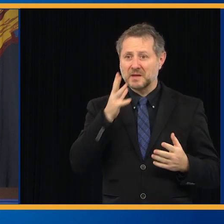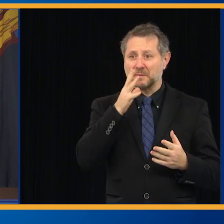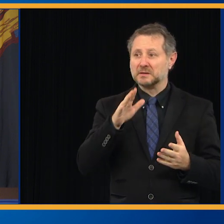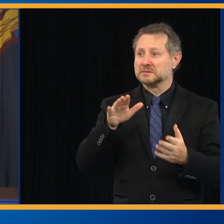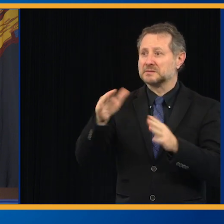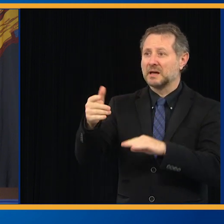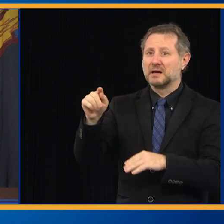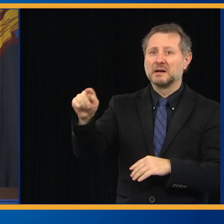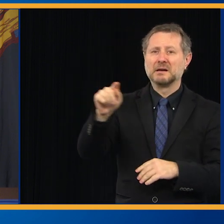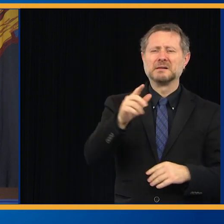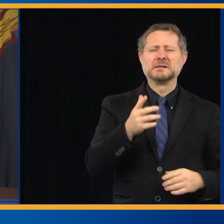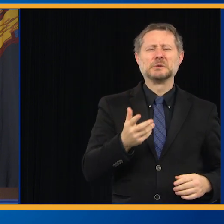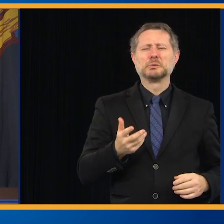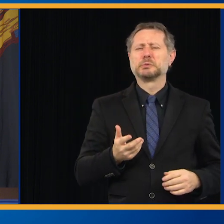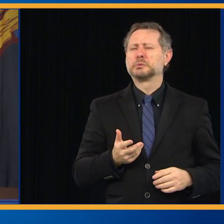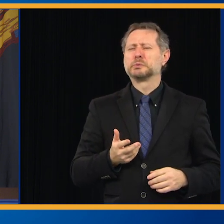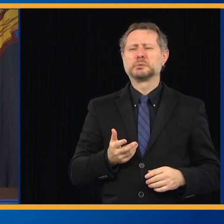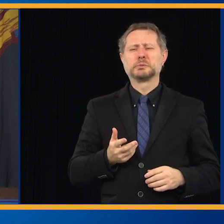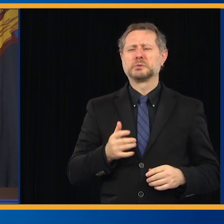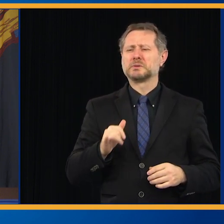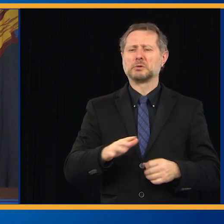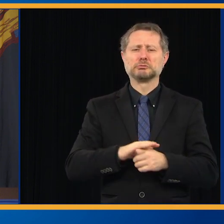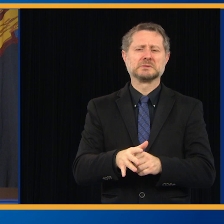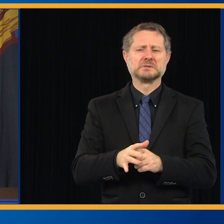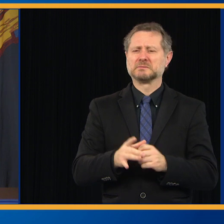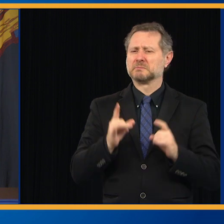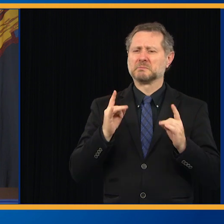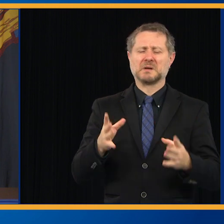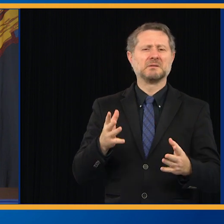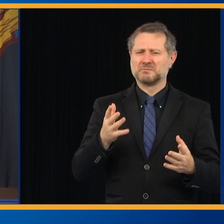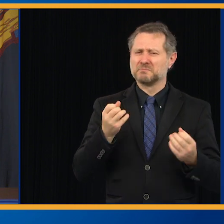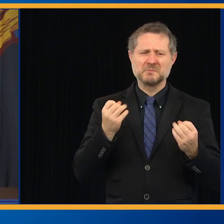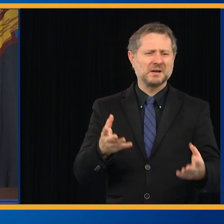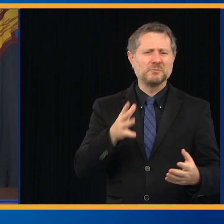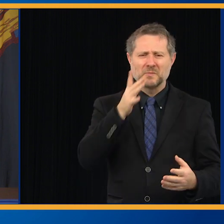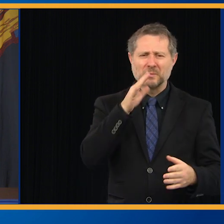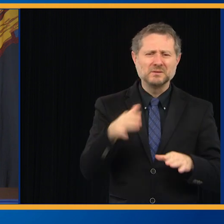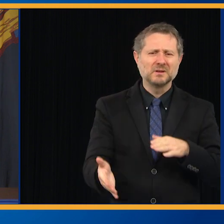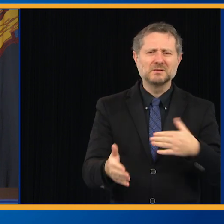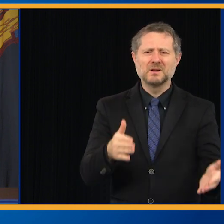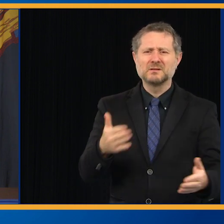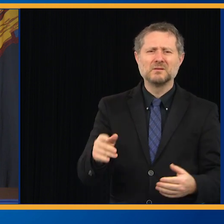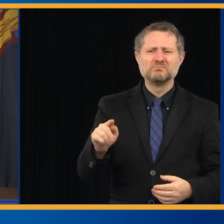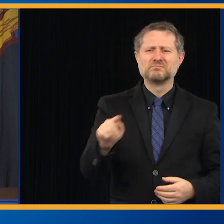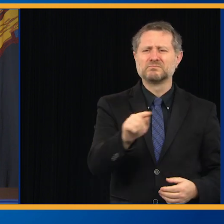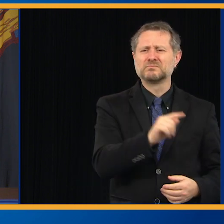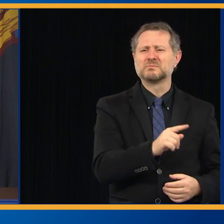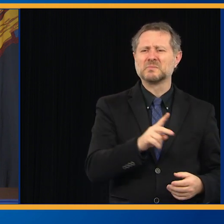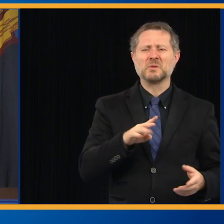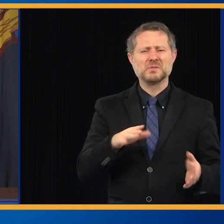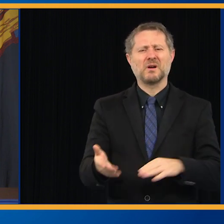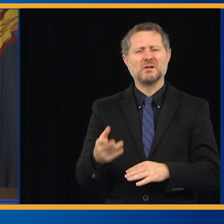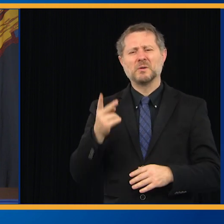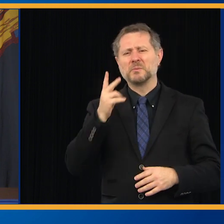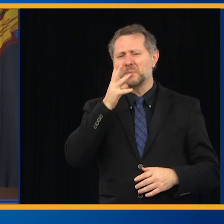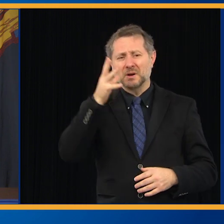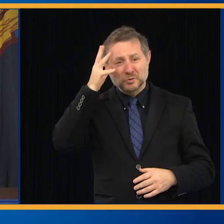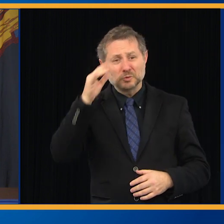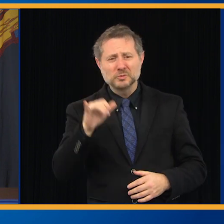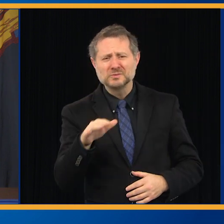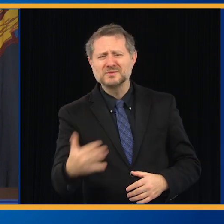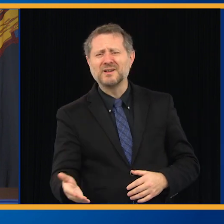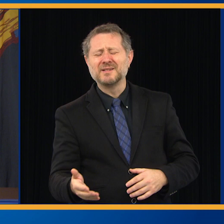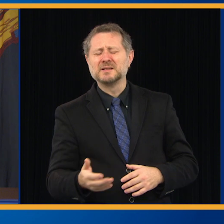lost during this hellacious period where so many people have lost their parents.